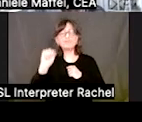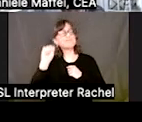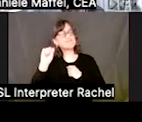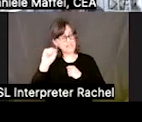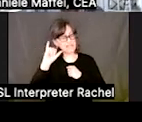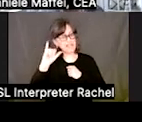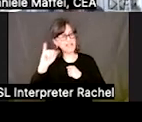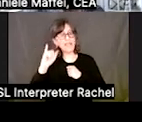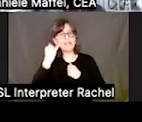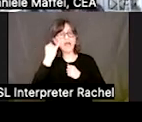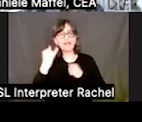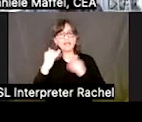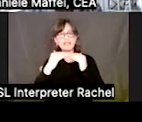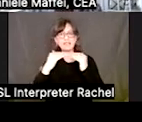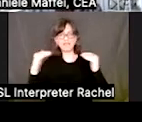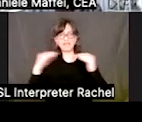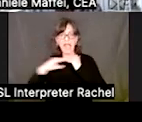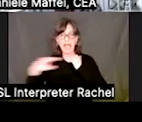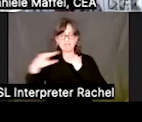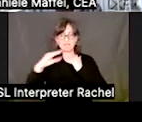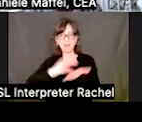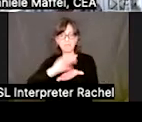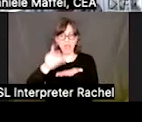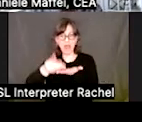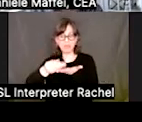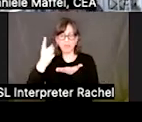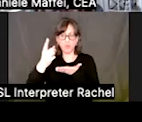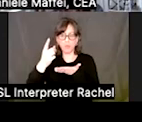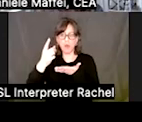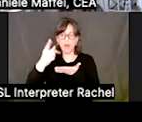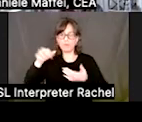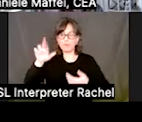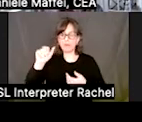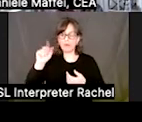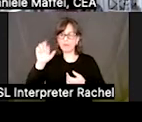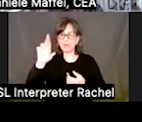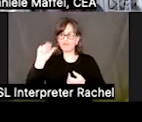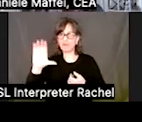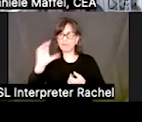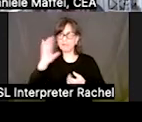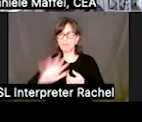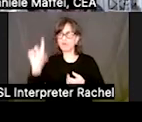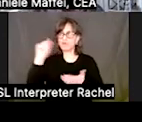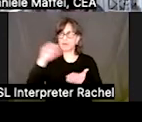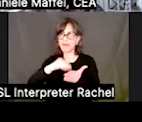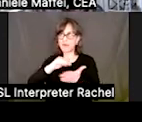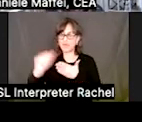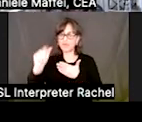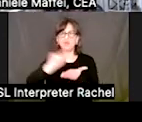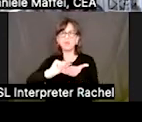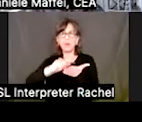the idea is a flat amount. There's one prominent parametric, it's about $20,000. And you pay a certain amount every